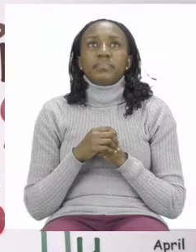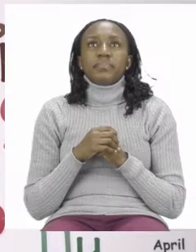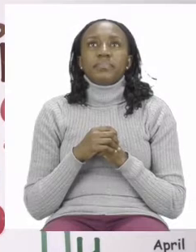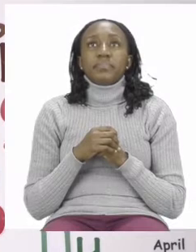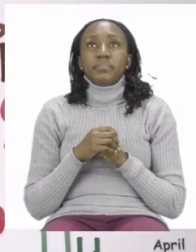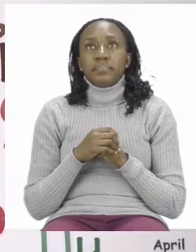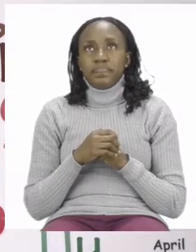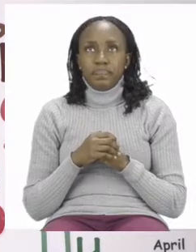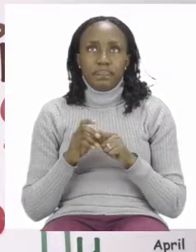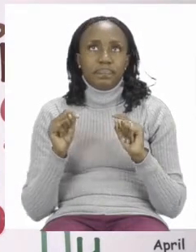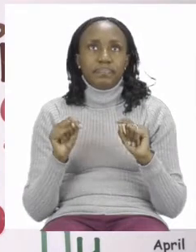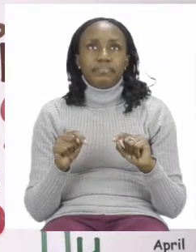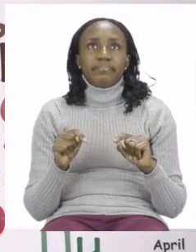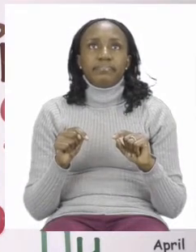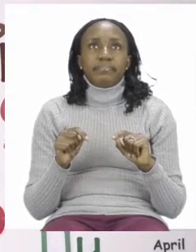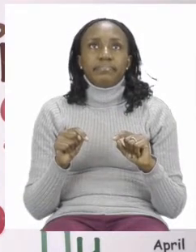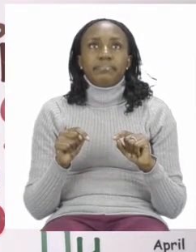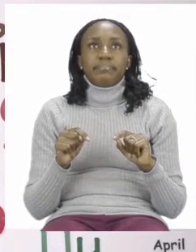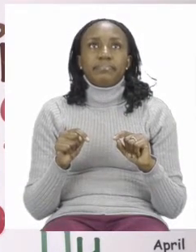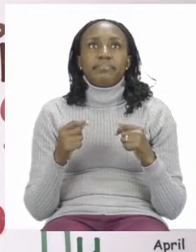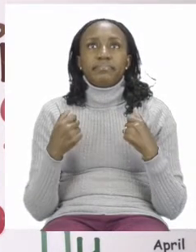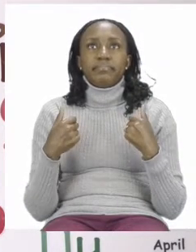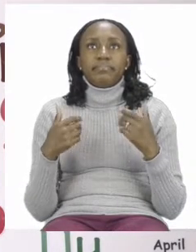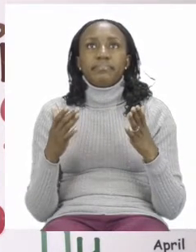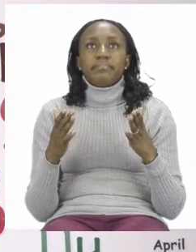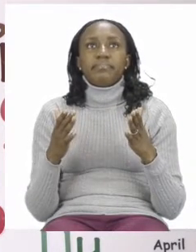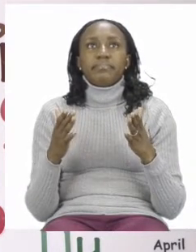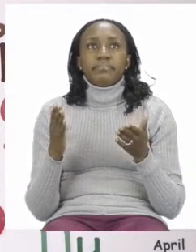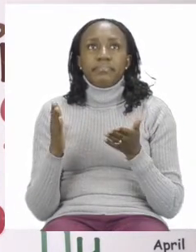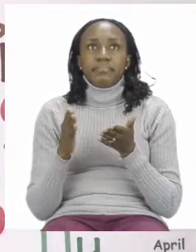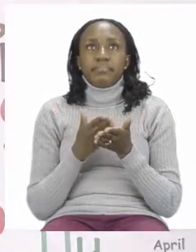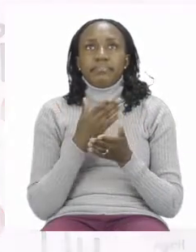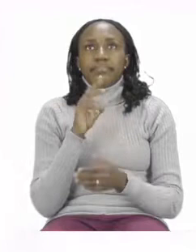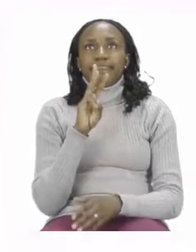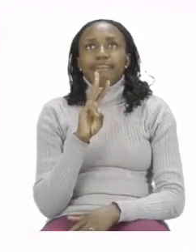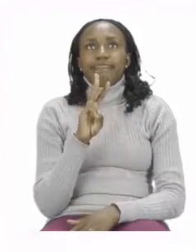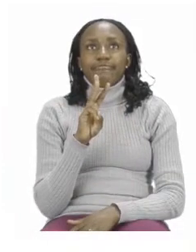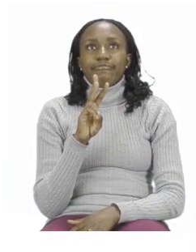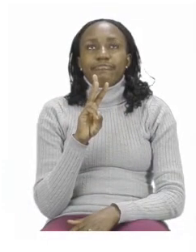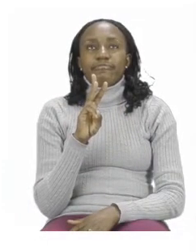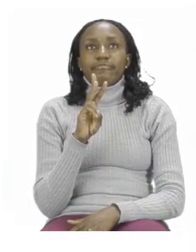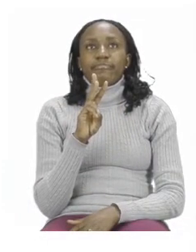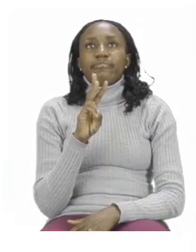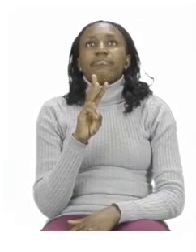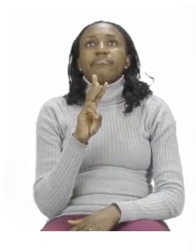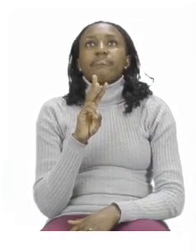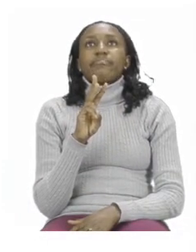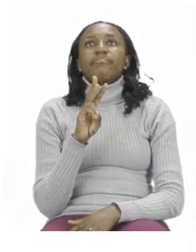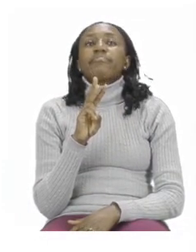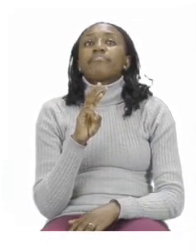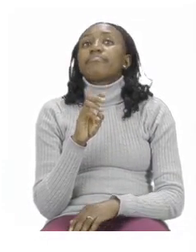In today's lesson, we will start on page 3. Now, on